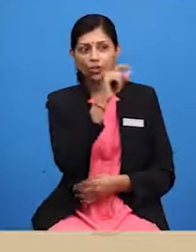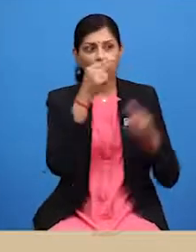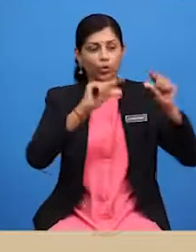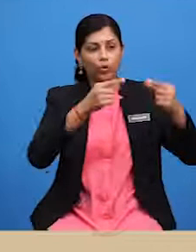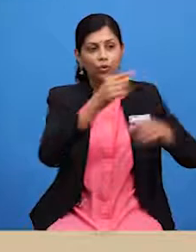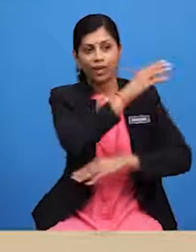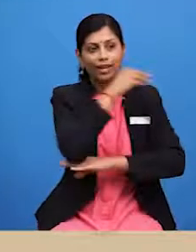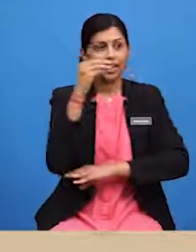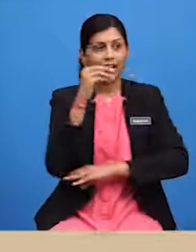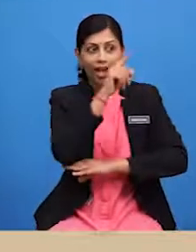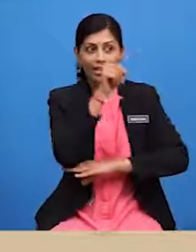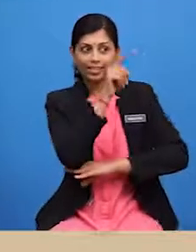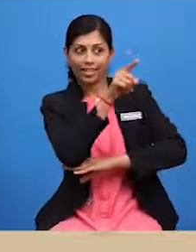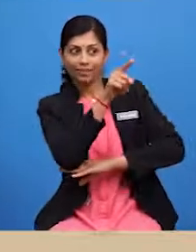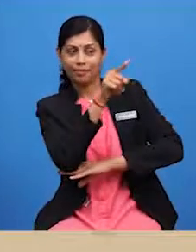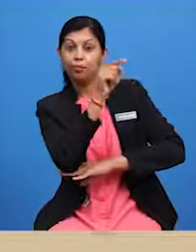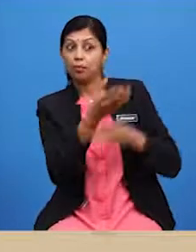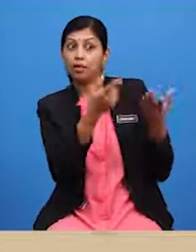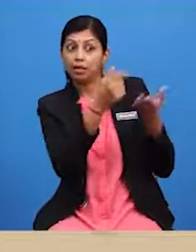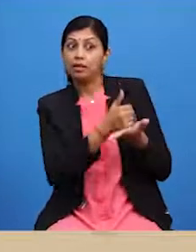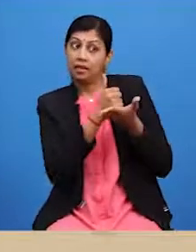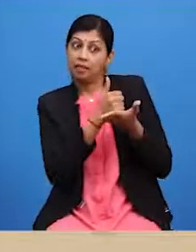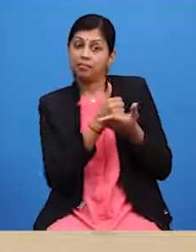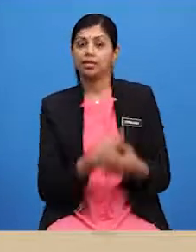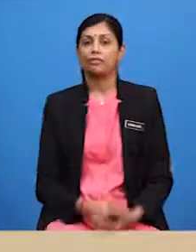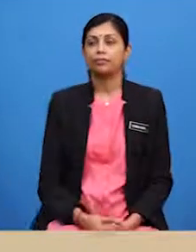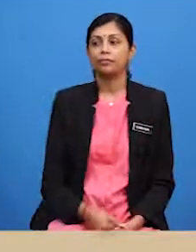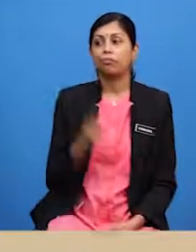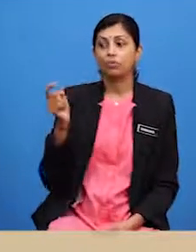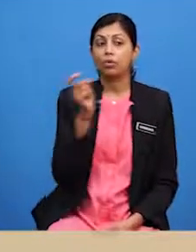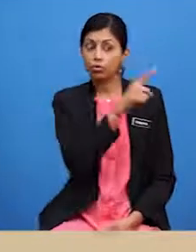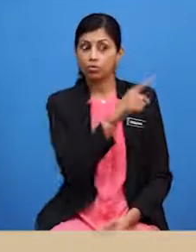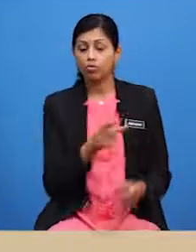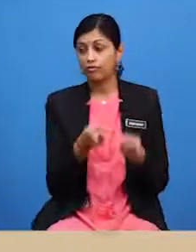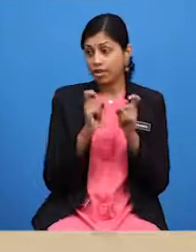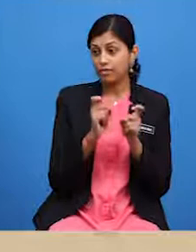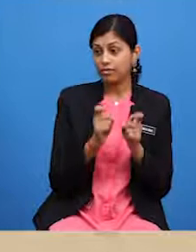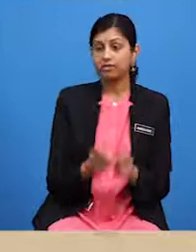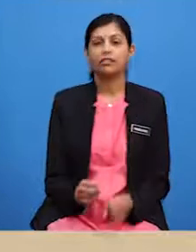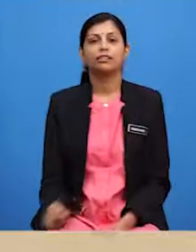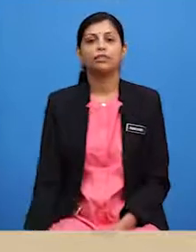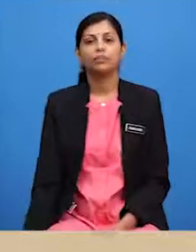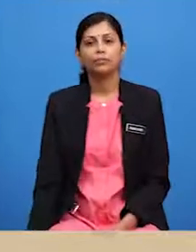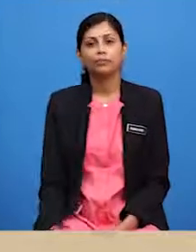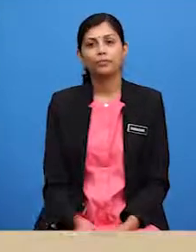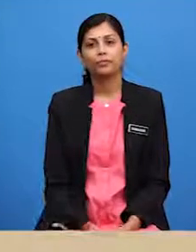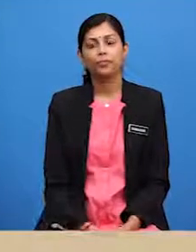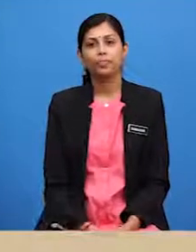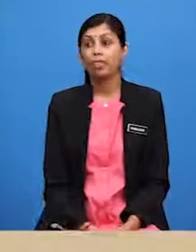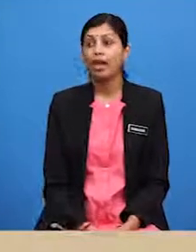him. Maybe he can help you since you need to get there in a jiffy. That's a great